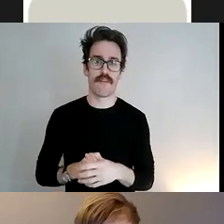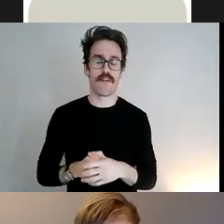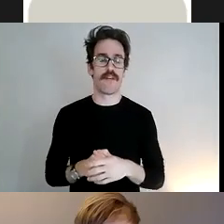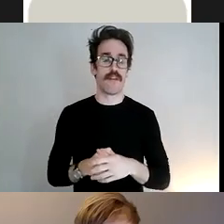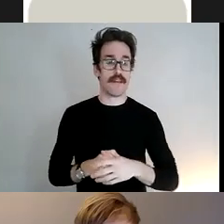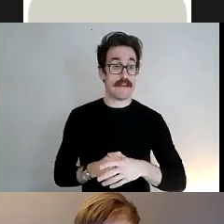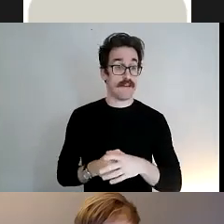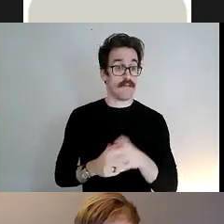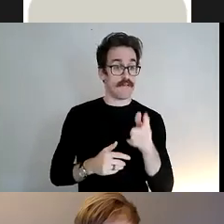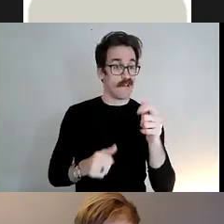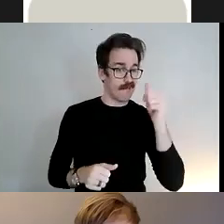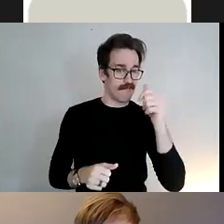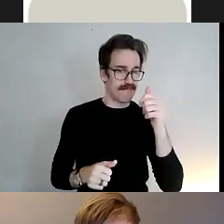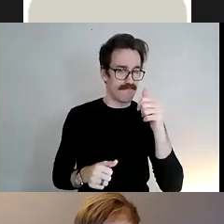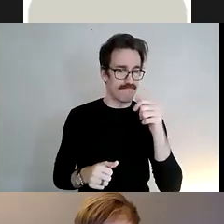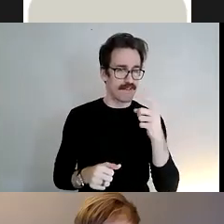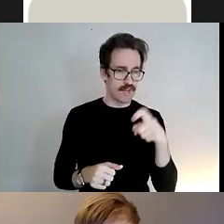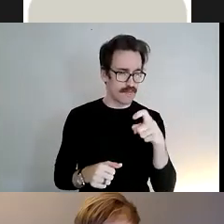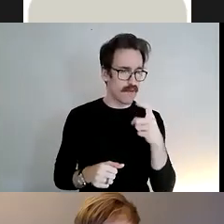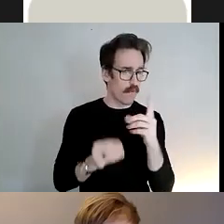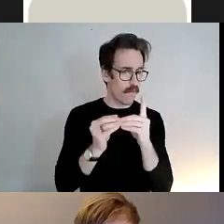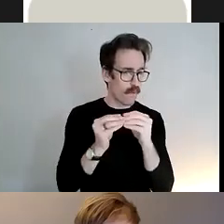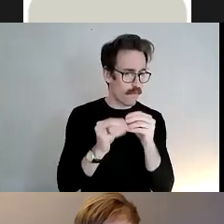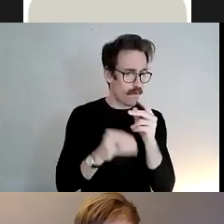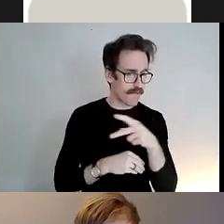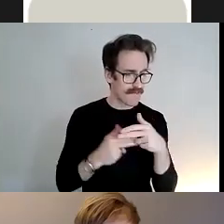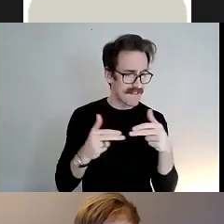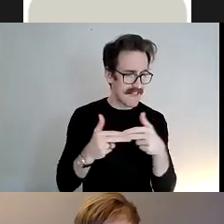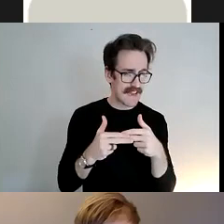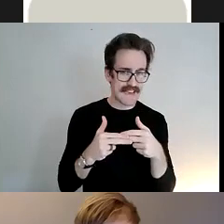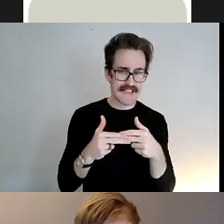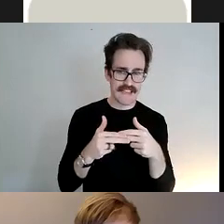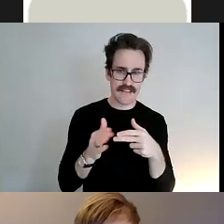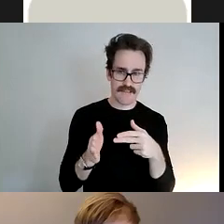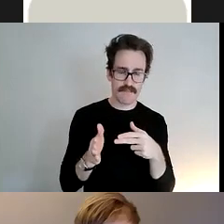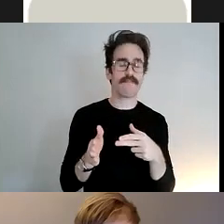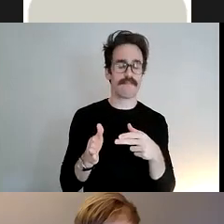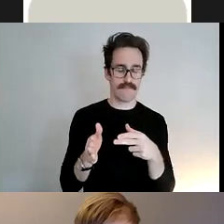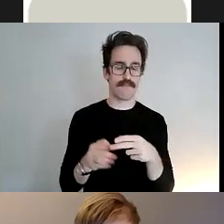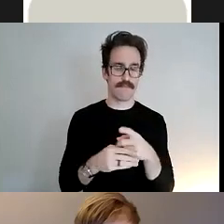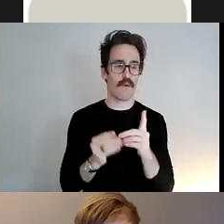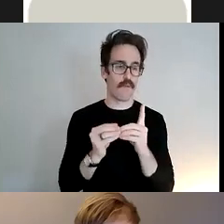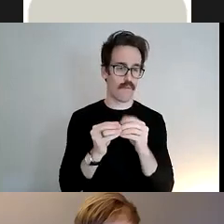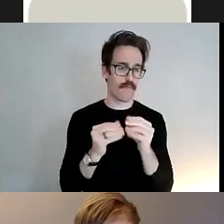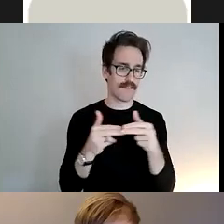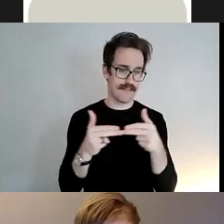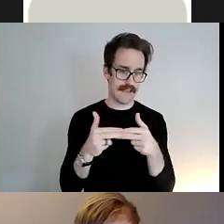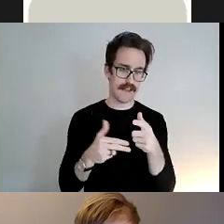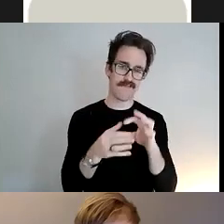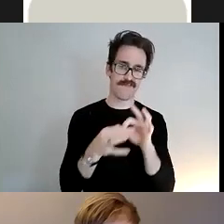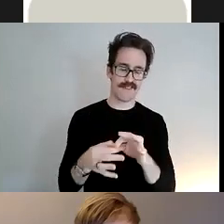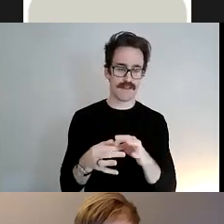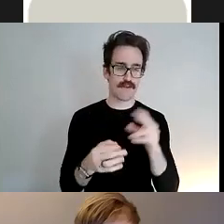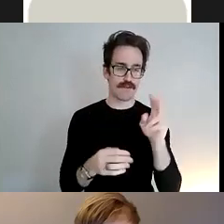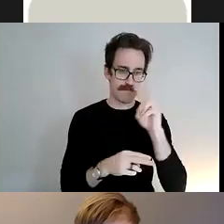So there should be another slide about misconceptions. Was there another one? There it is. So the other